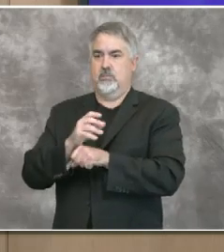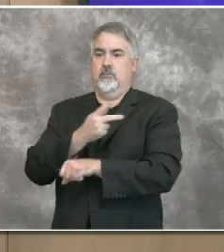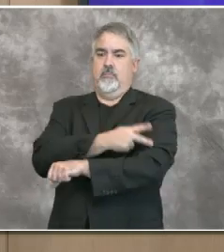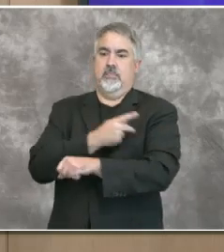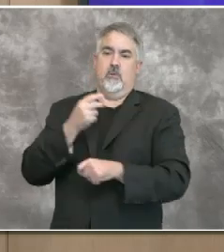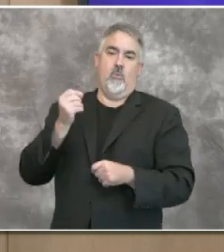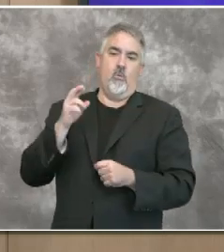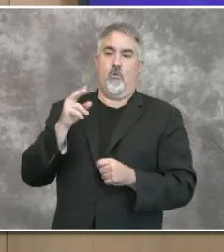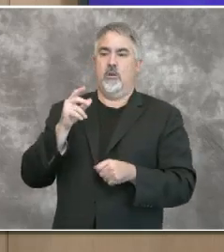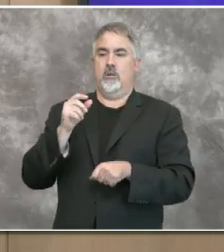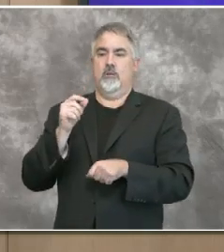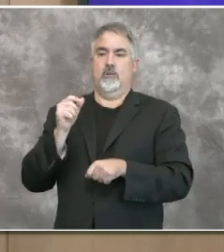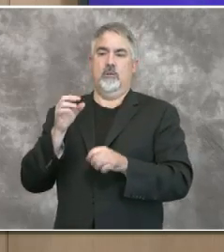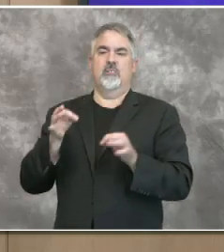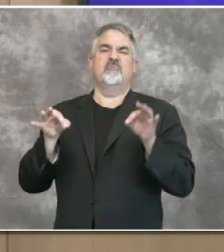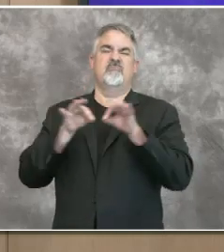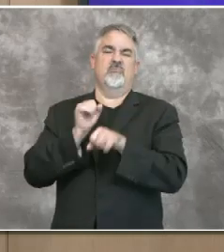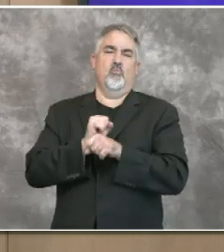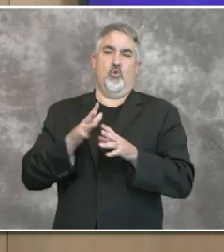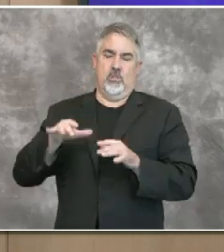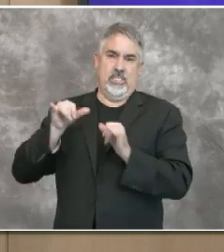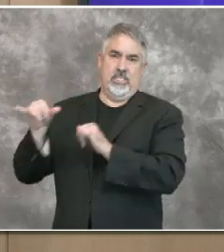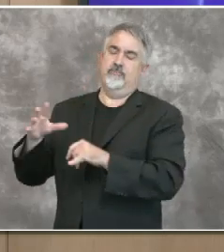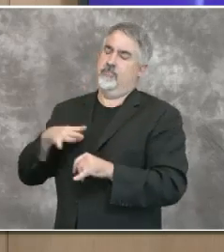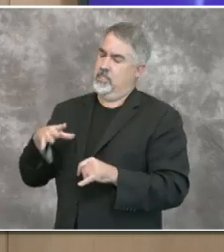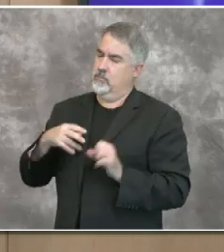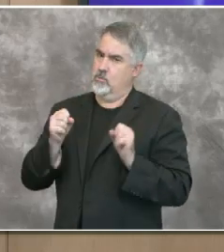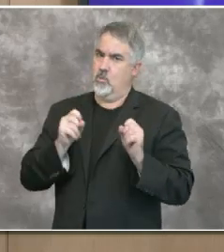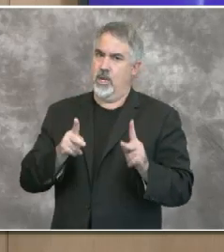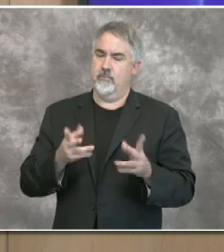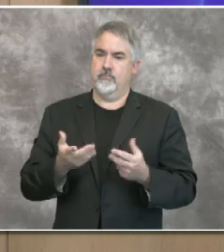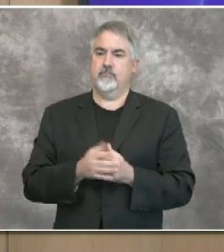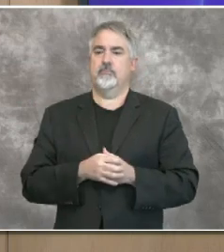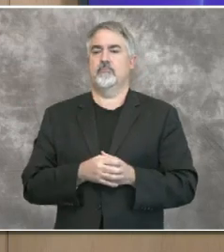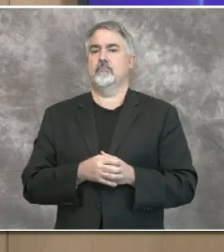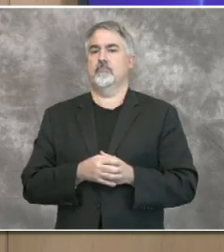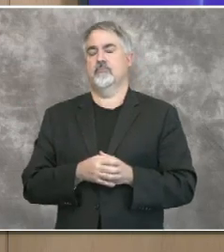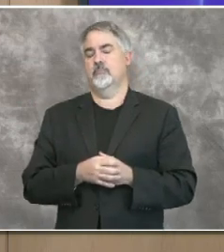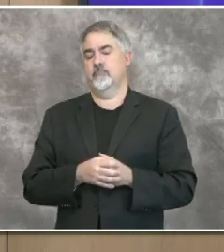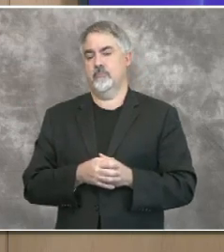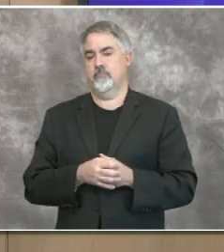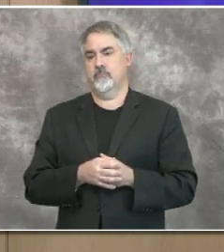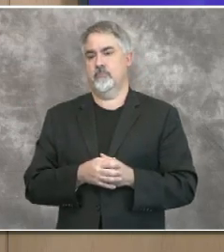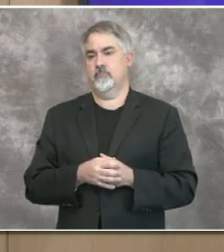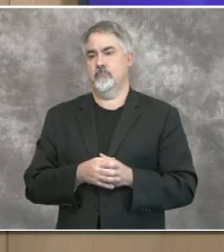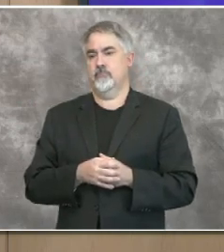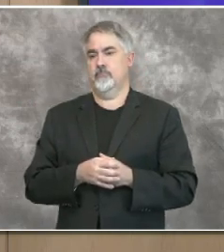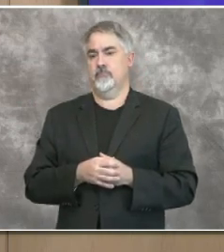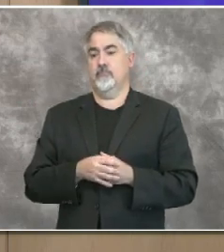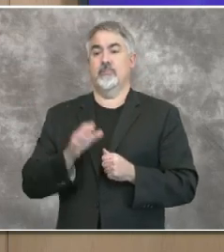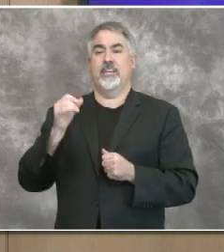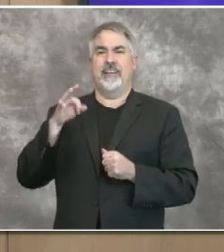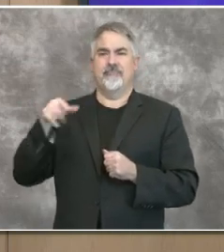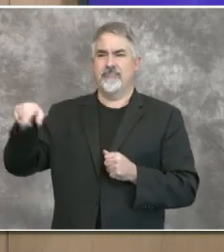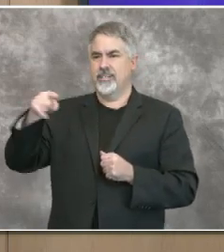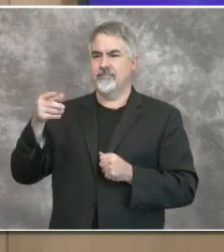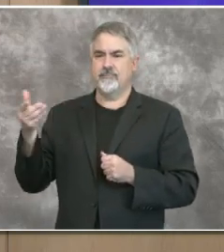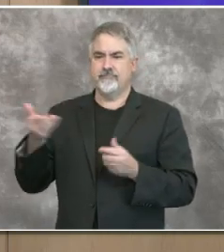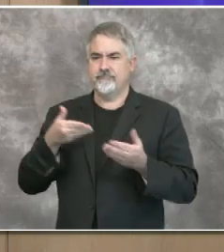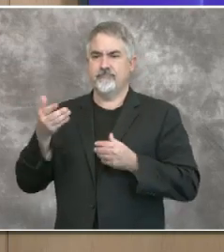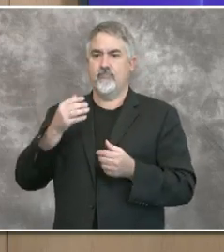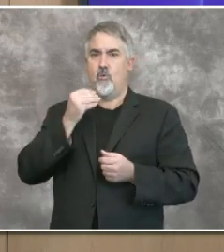tied to the COVID-19 response, like healthcare workers or our public health rooms or homeless